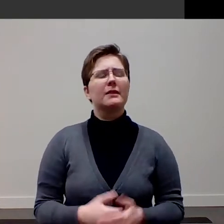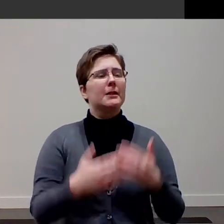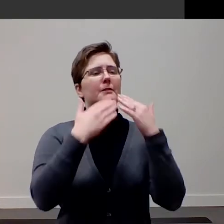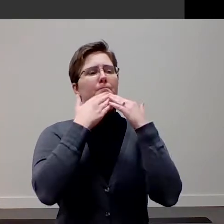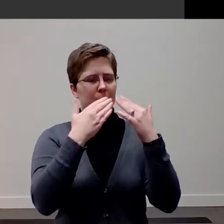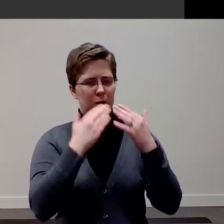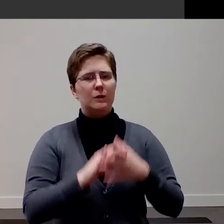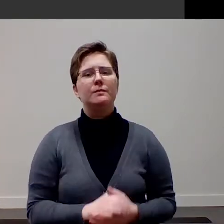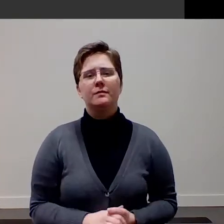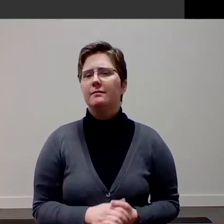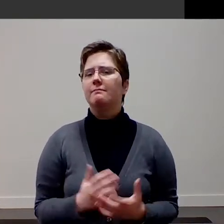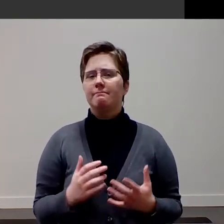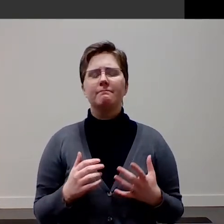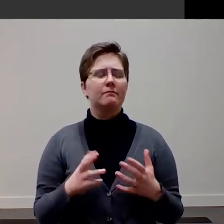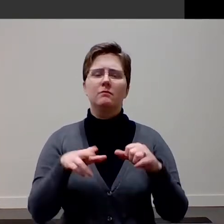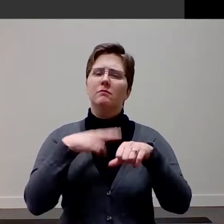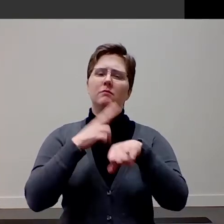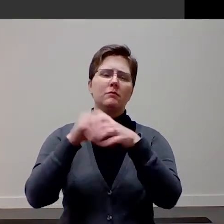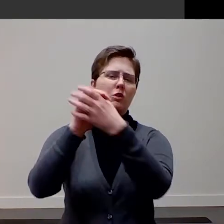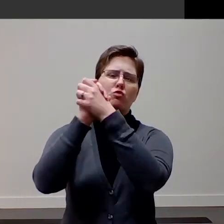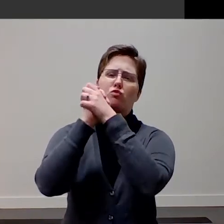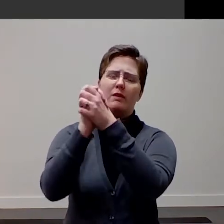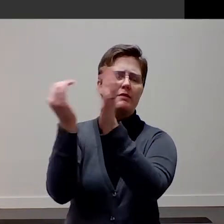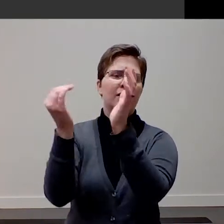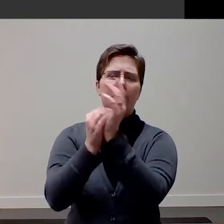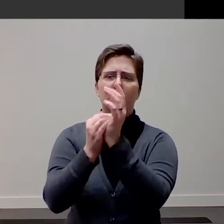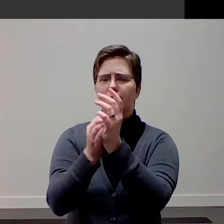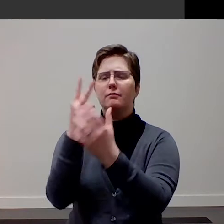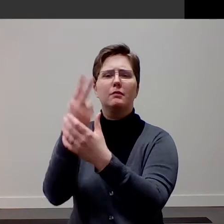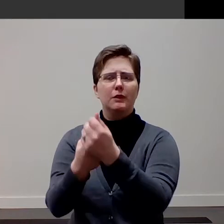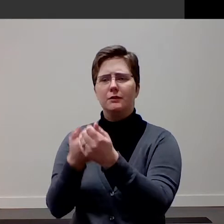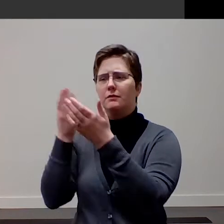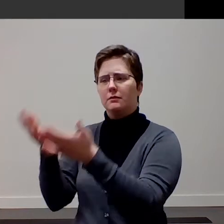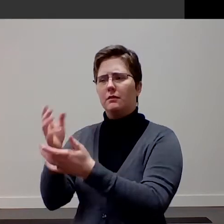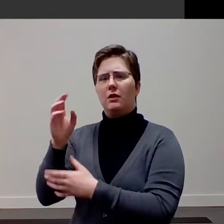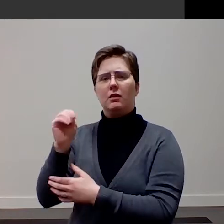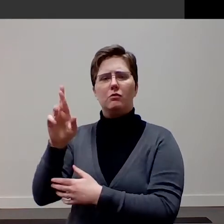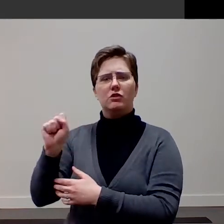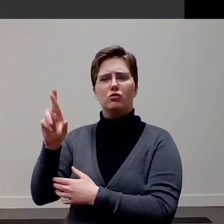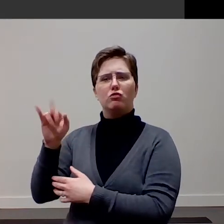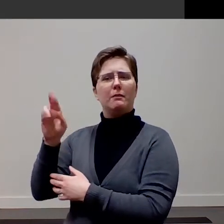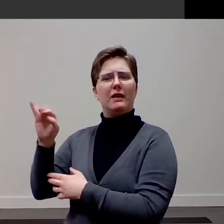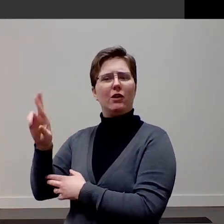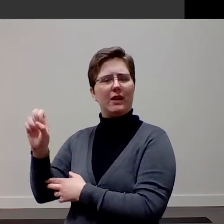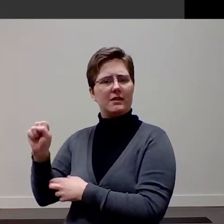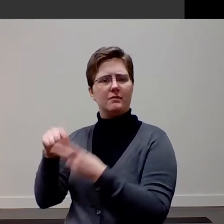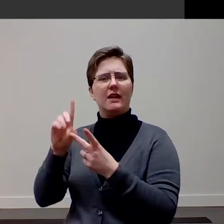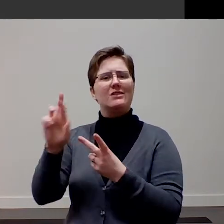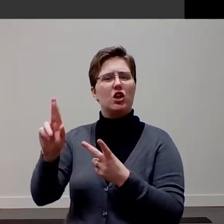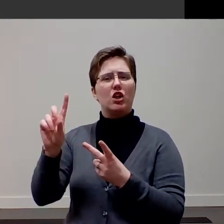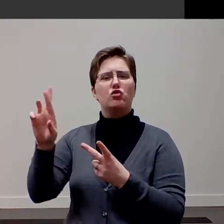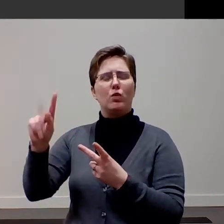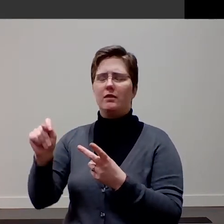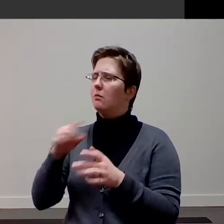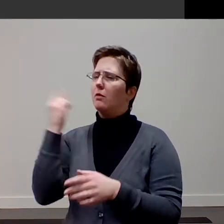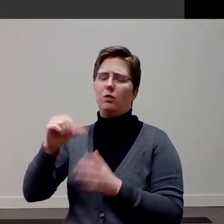Thank you. Just, of course, congratulations both to Ms. Ramirez and Dr. Durant.